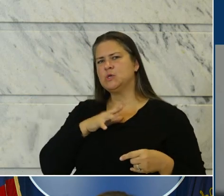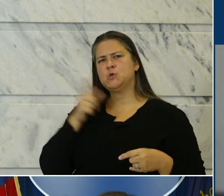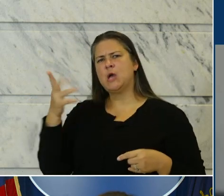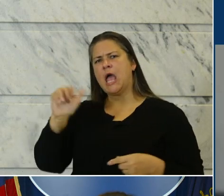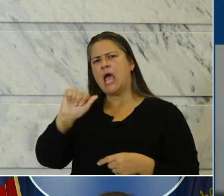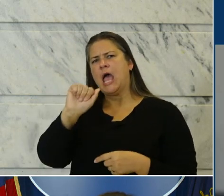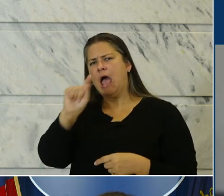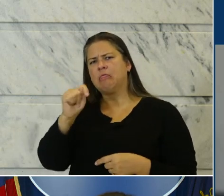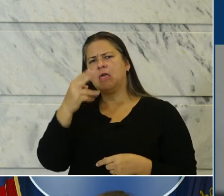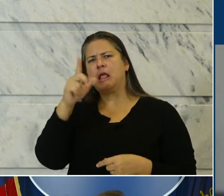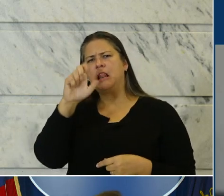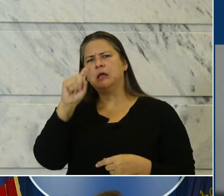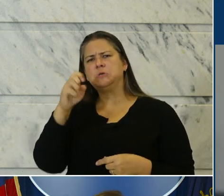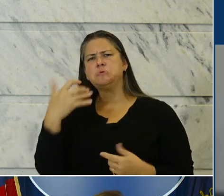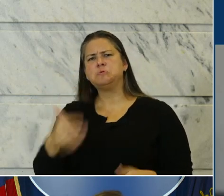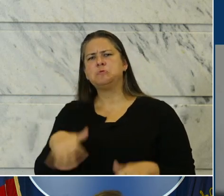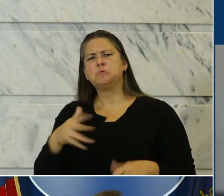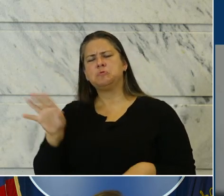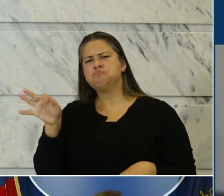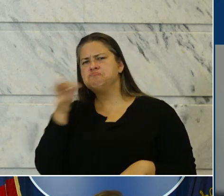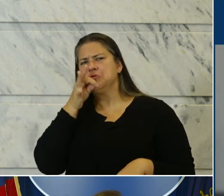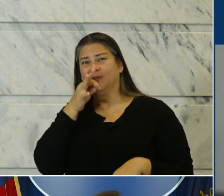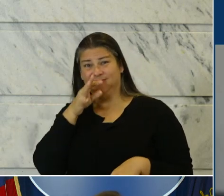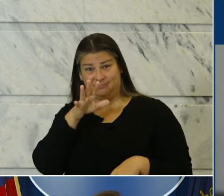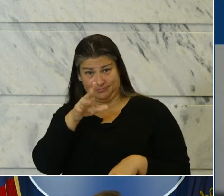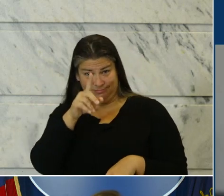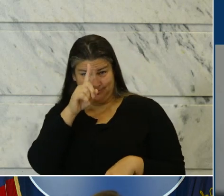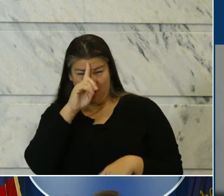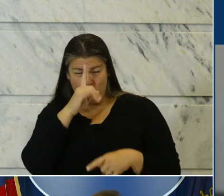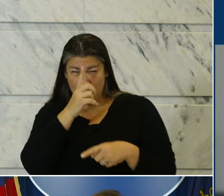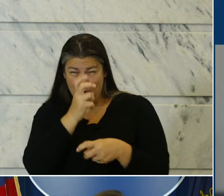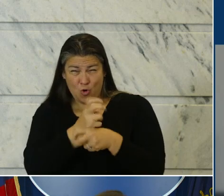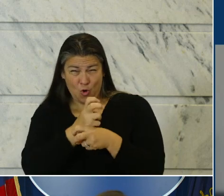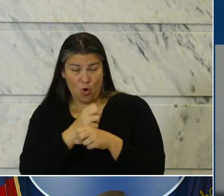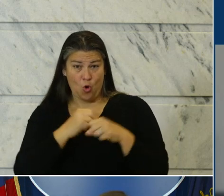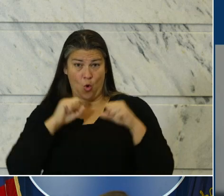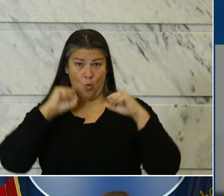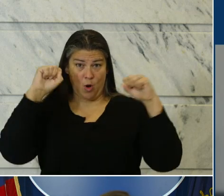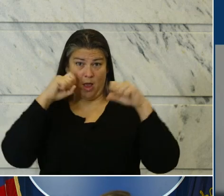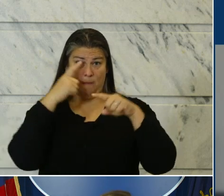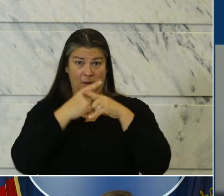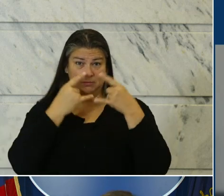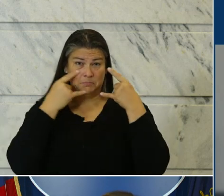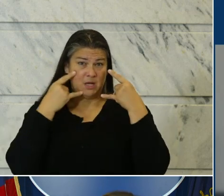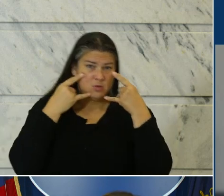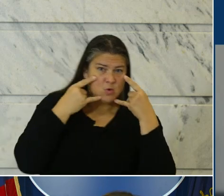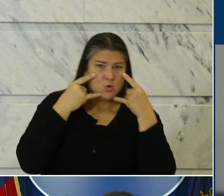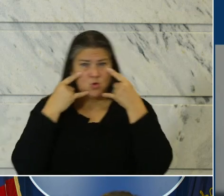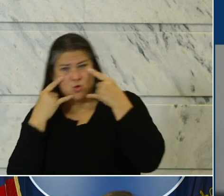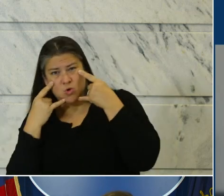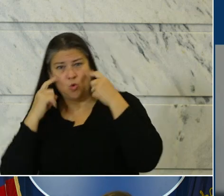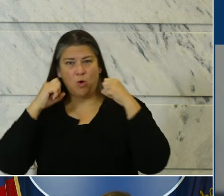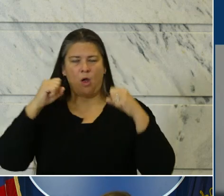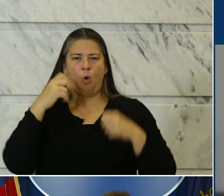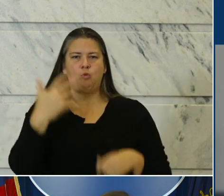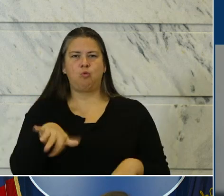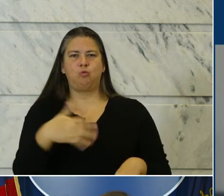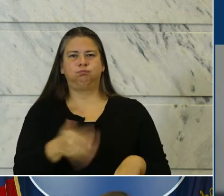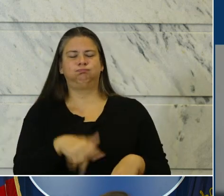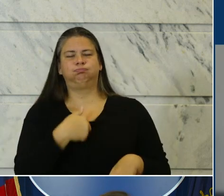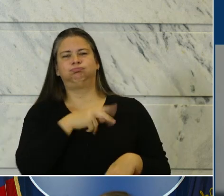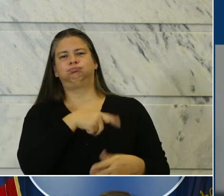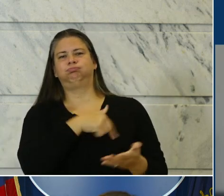athletes than I ever was, but it'd be really hard to work out and have a mask on at the same time. So I got to give them credit for going above and